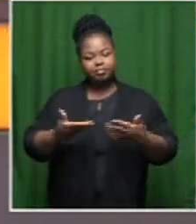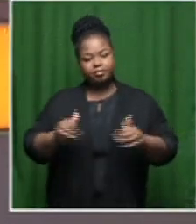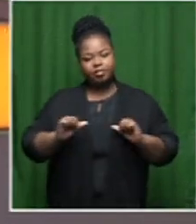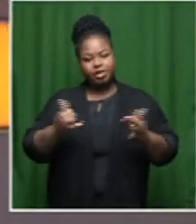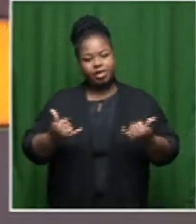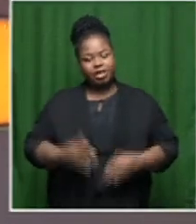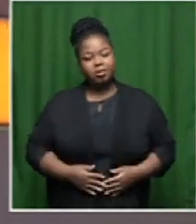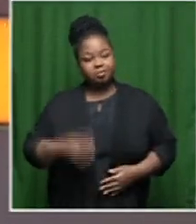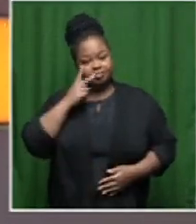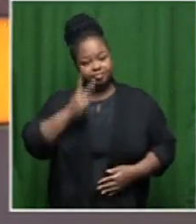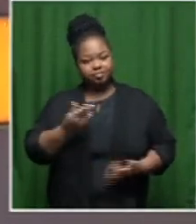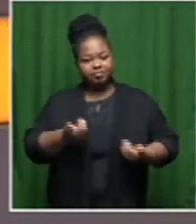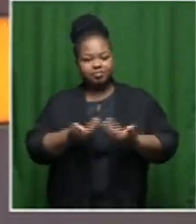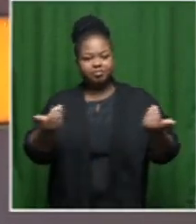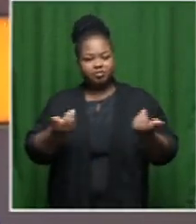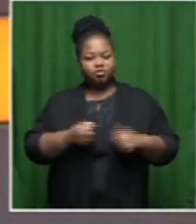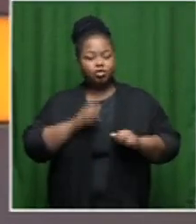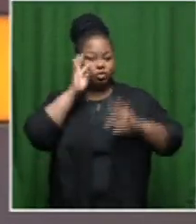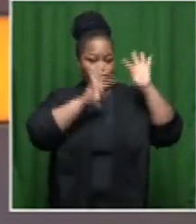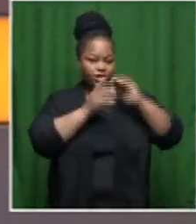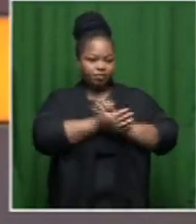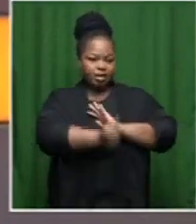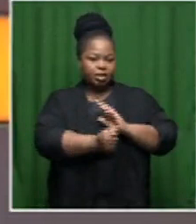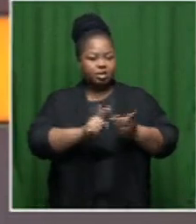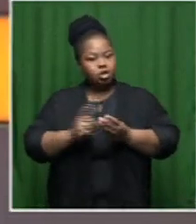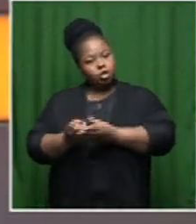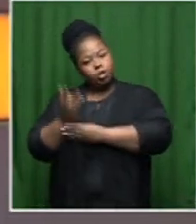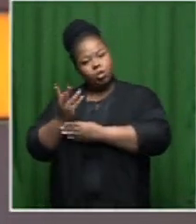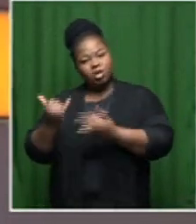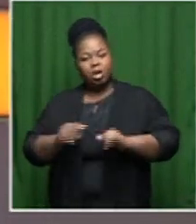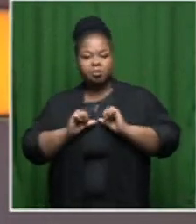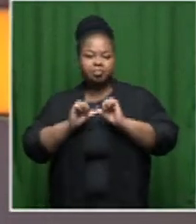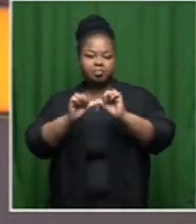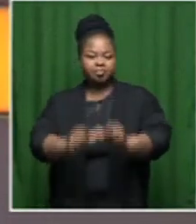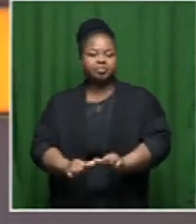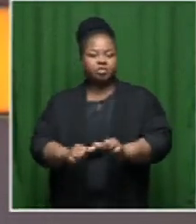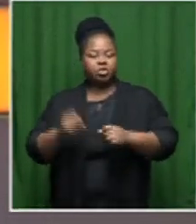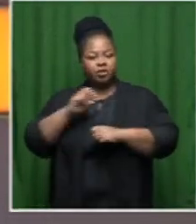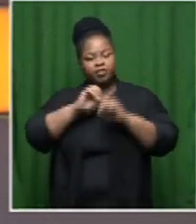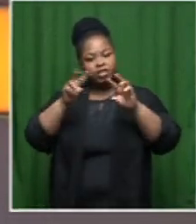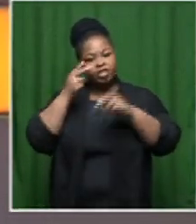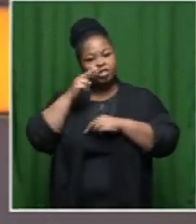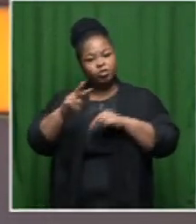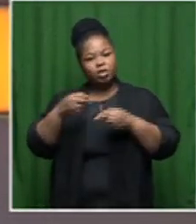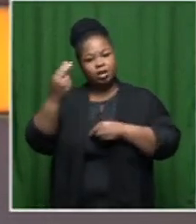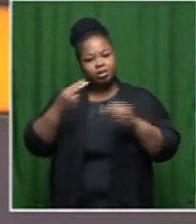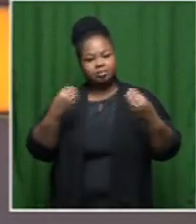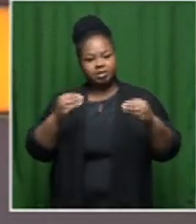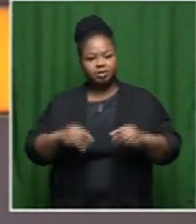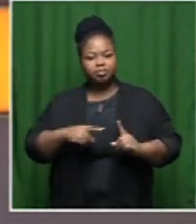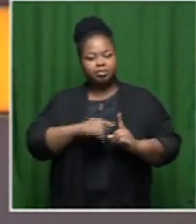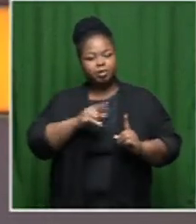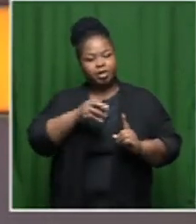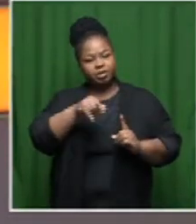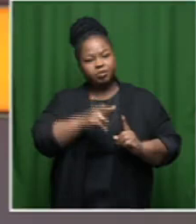Welcome back, everybody. Now, noticing the gap between having creative talent and growing, plus sustaining a thriving visual art business, Nene Mahlangu